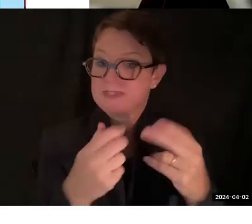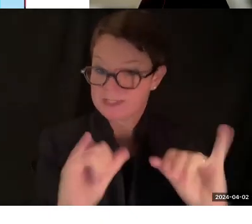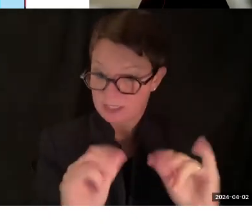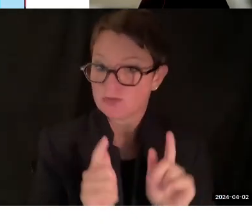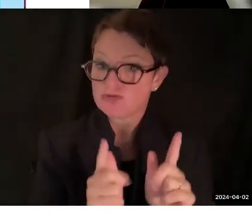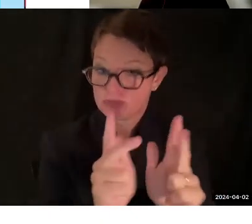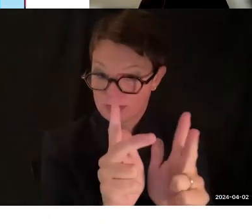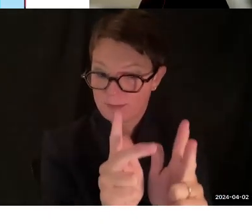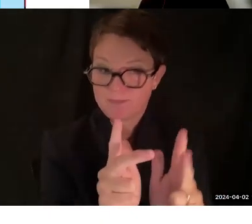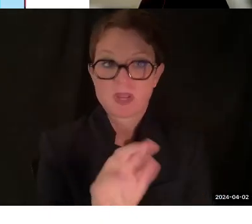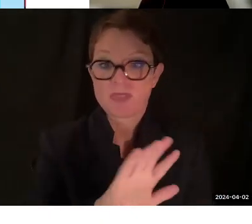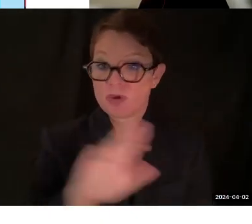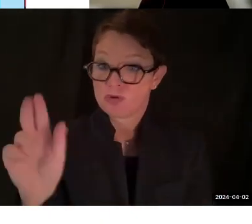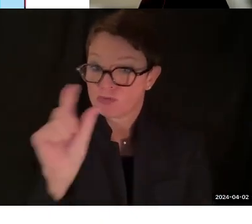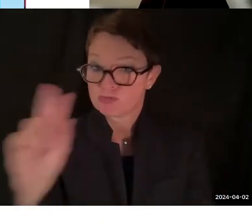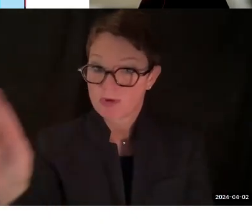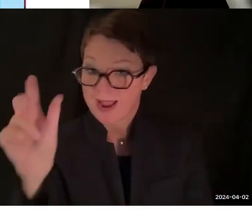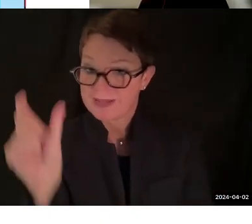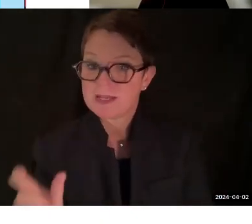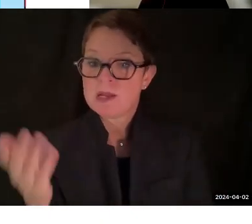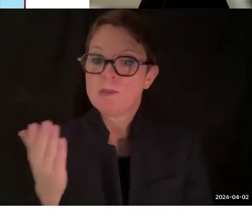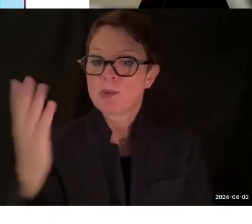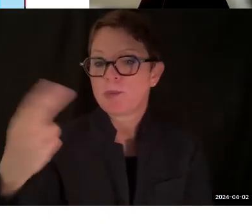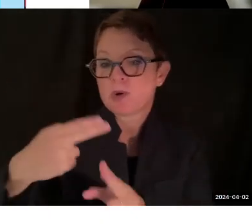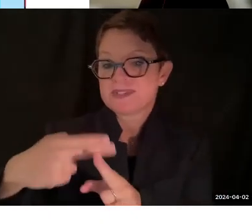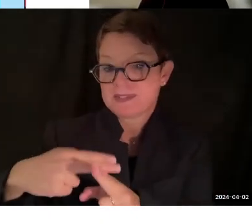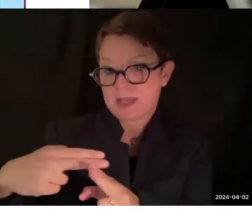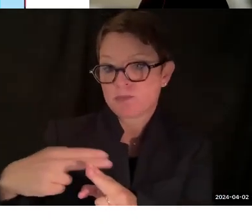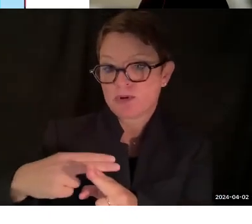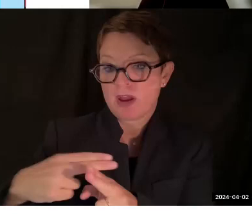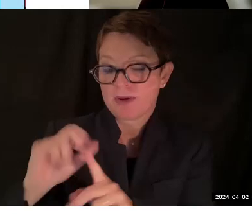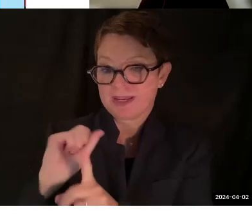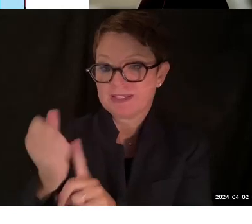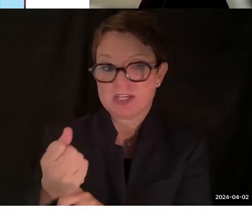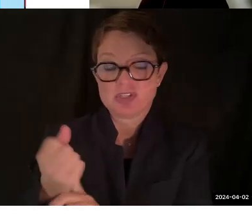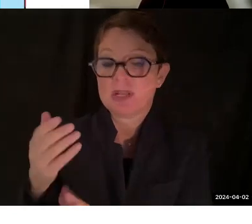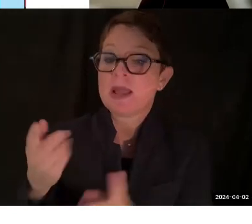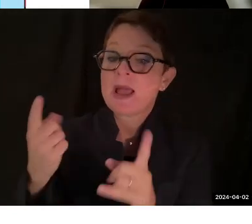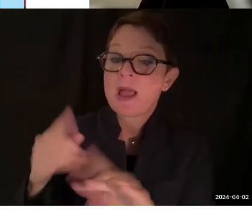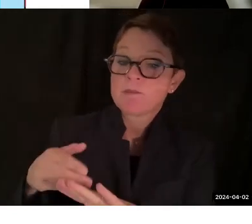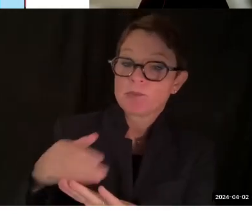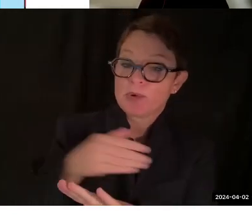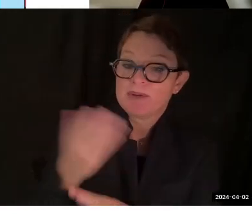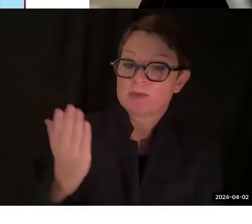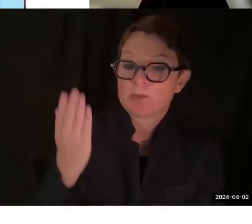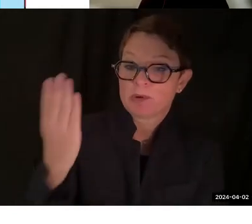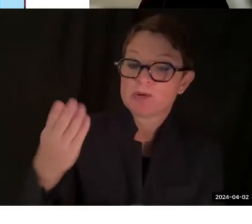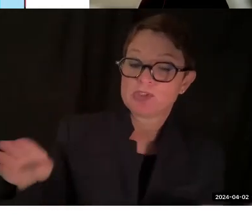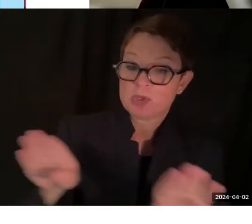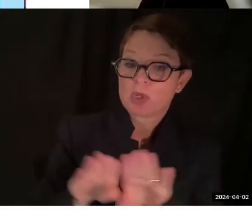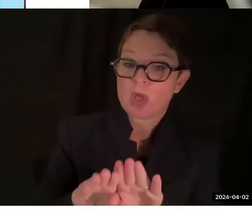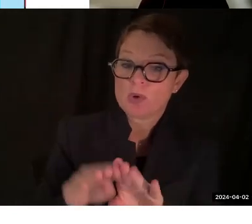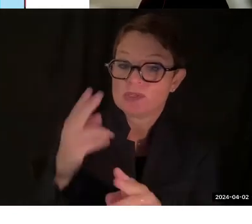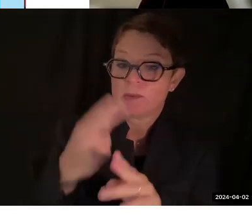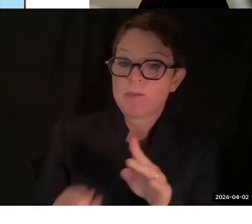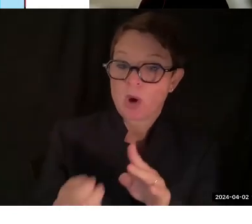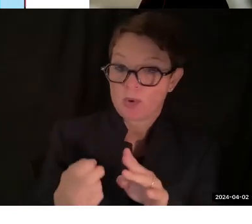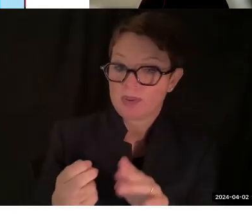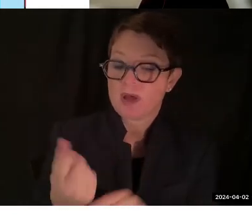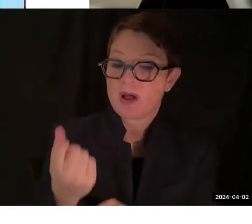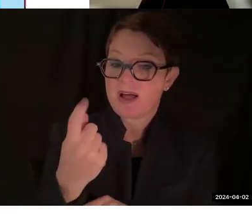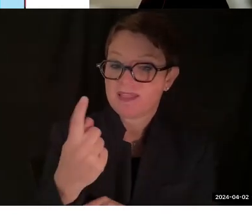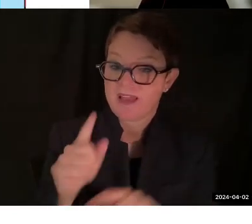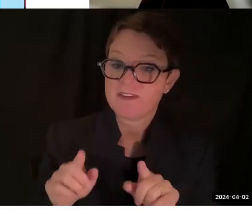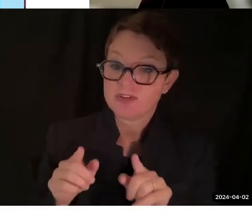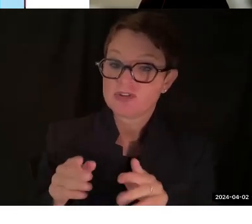on the far right side is the proposed temporary condition. So previously, we had proposed to close both lanes of traffic